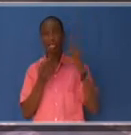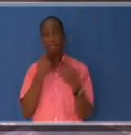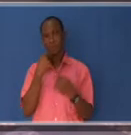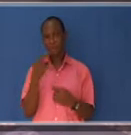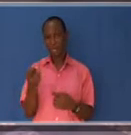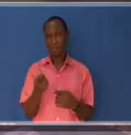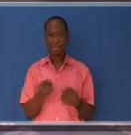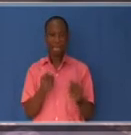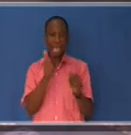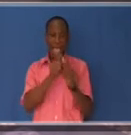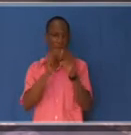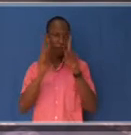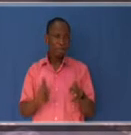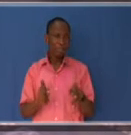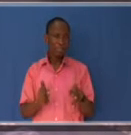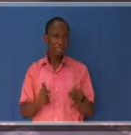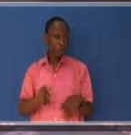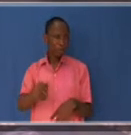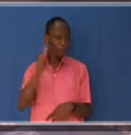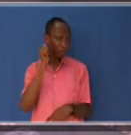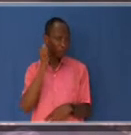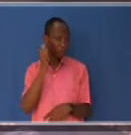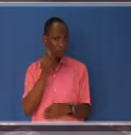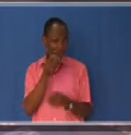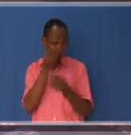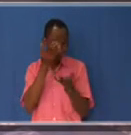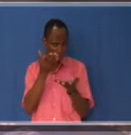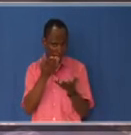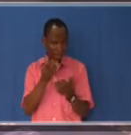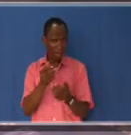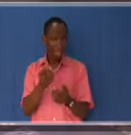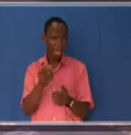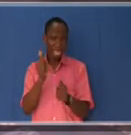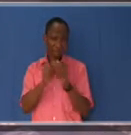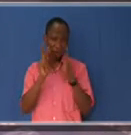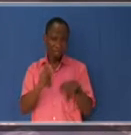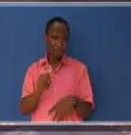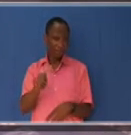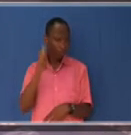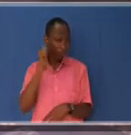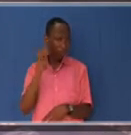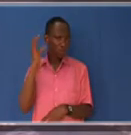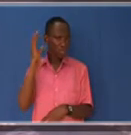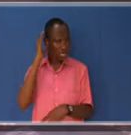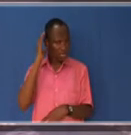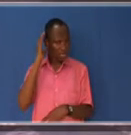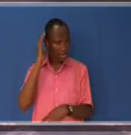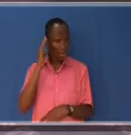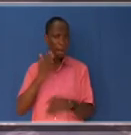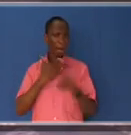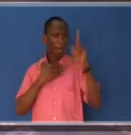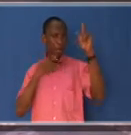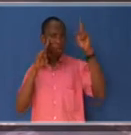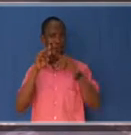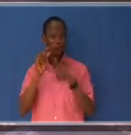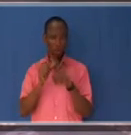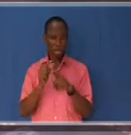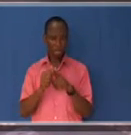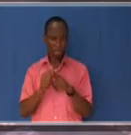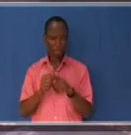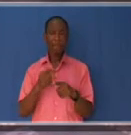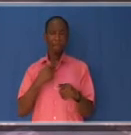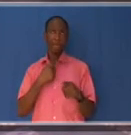shall be that whoever will not hear my words, which he speaks in my name, I will